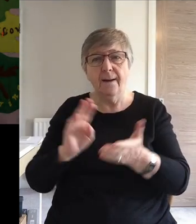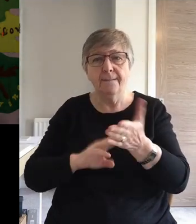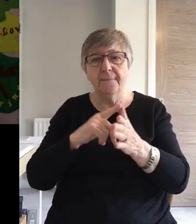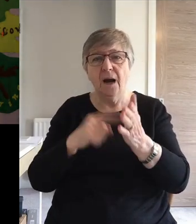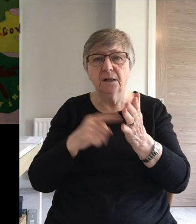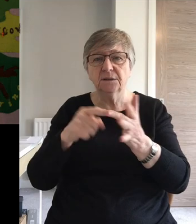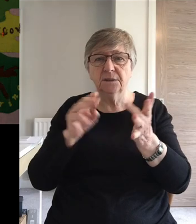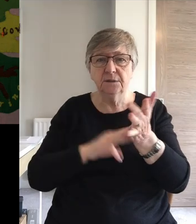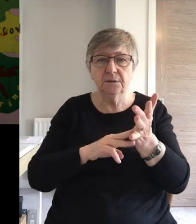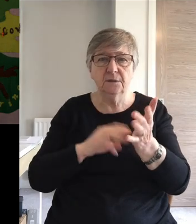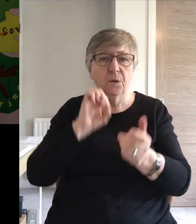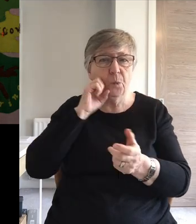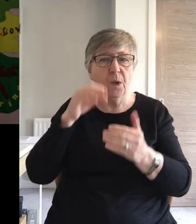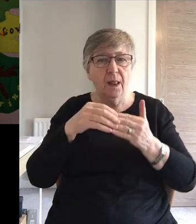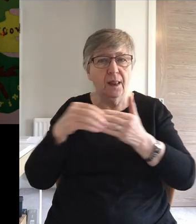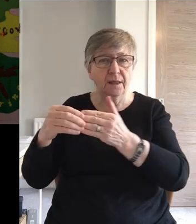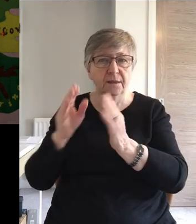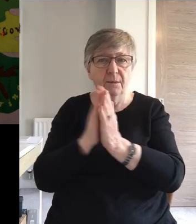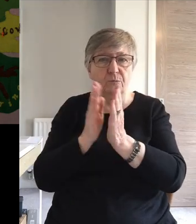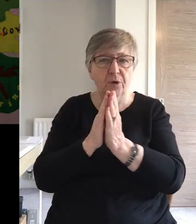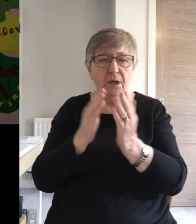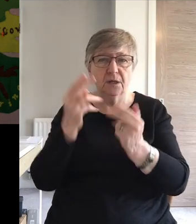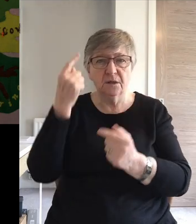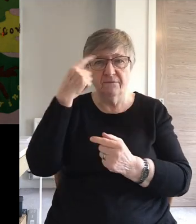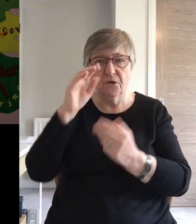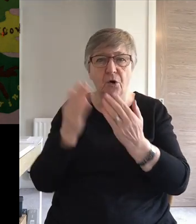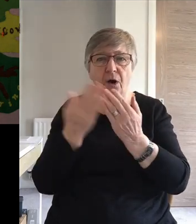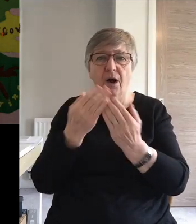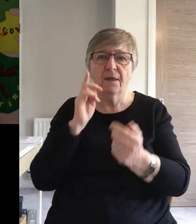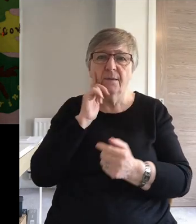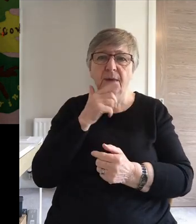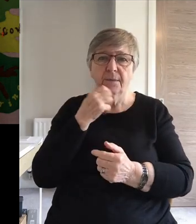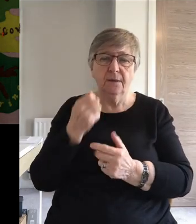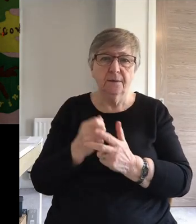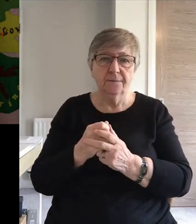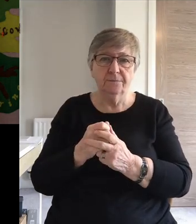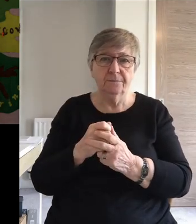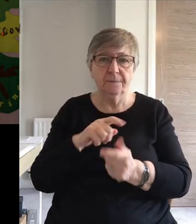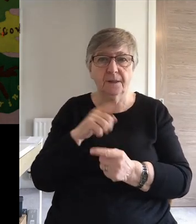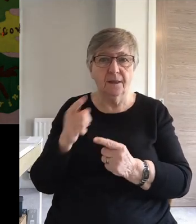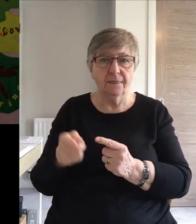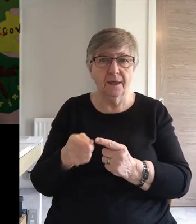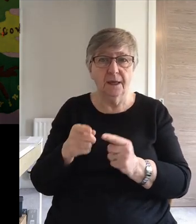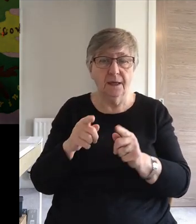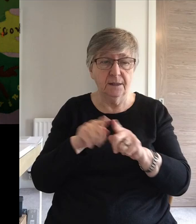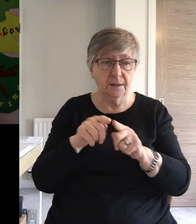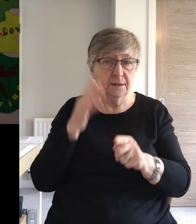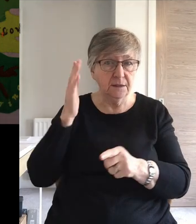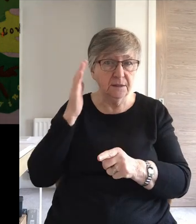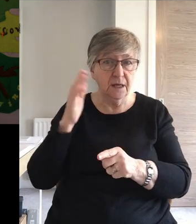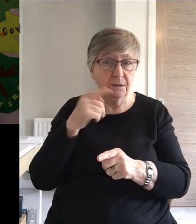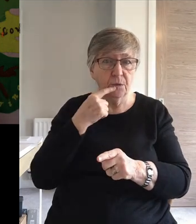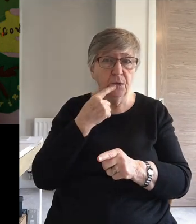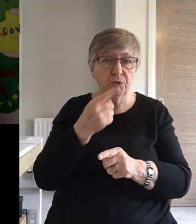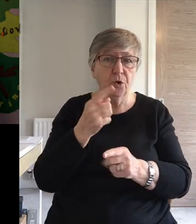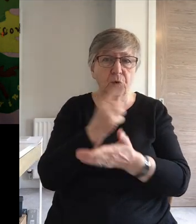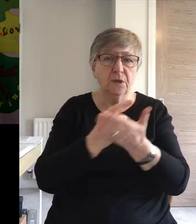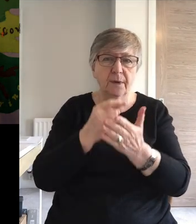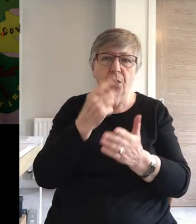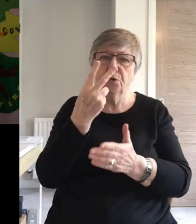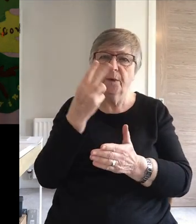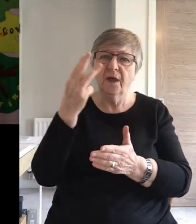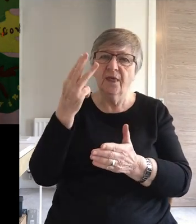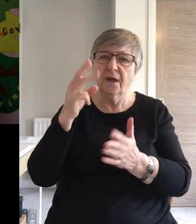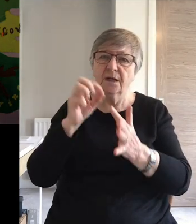After that, Martin Russell is going to be leading us in our prayers for others. And then in the sermon I was referring to, the